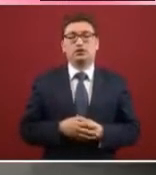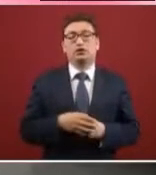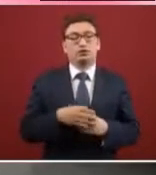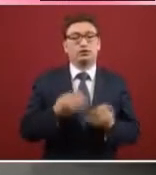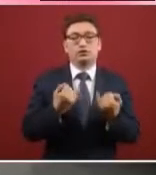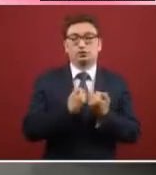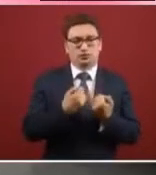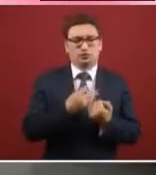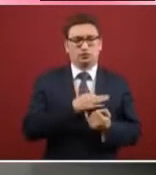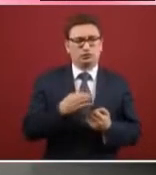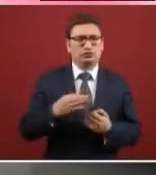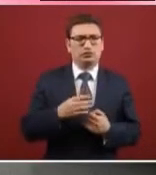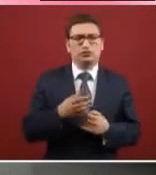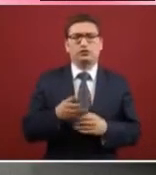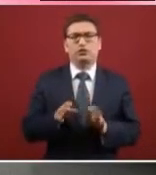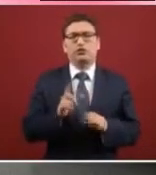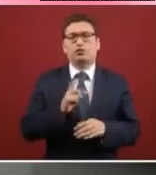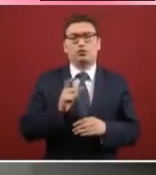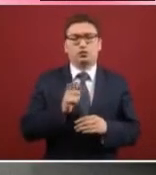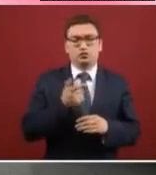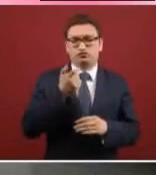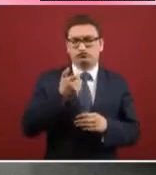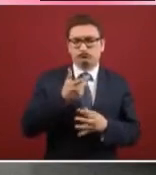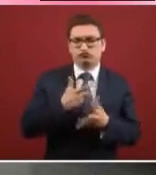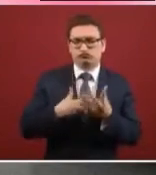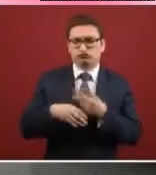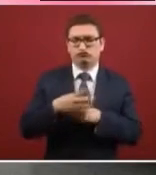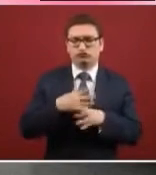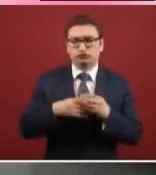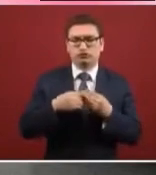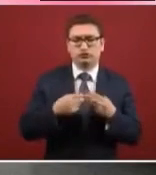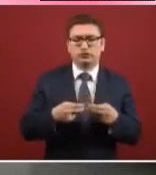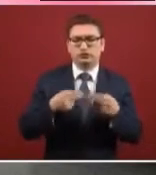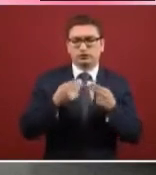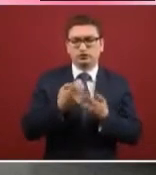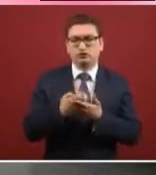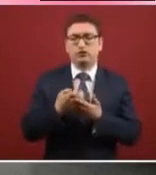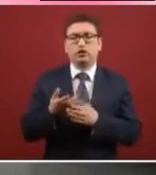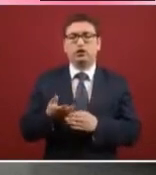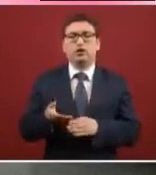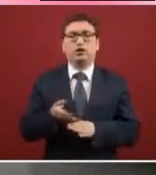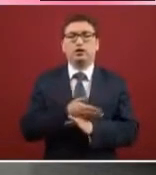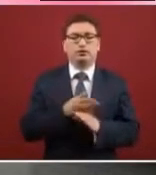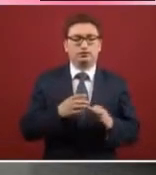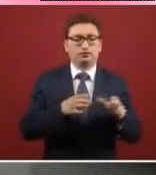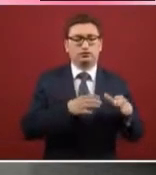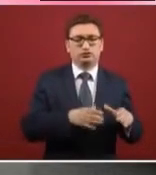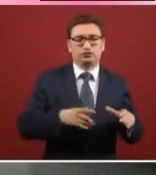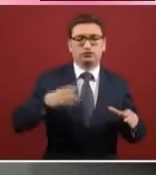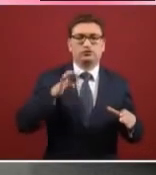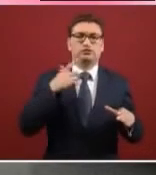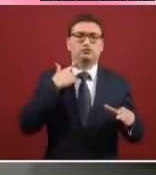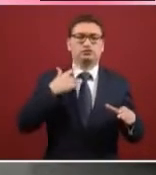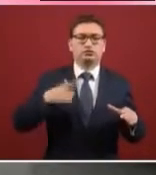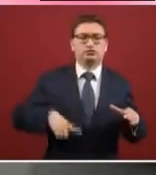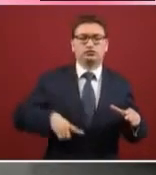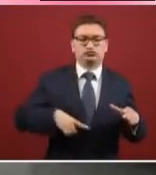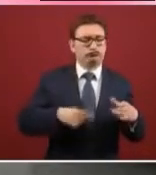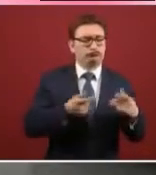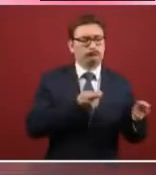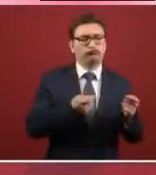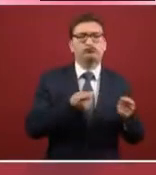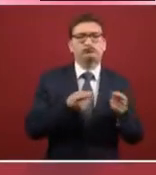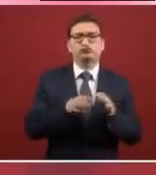then you'd have to compare how much the gains were in the financial sectors in the